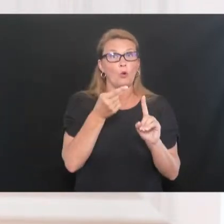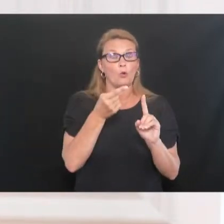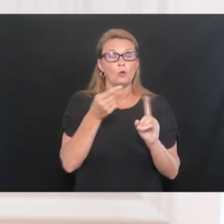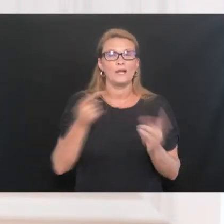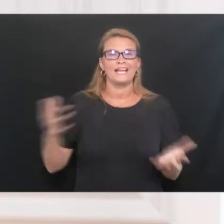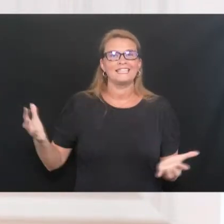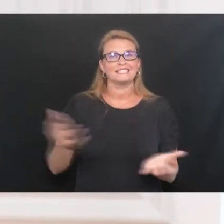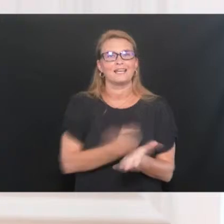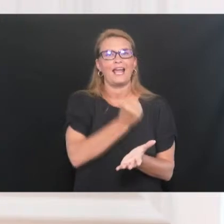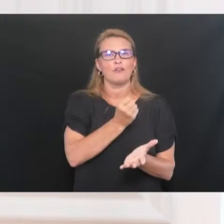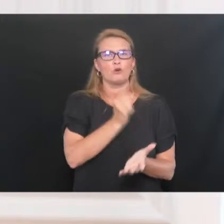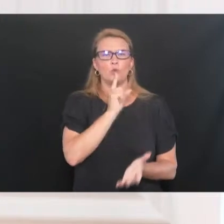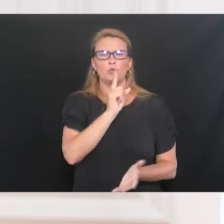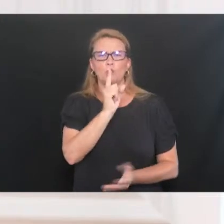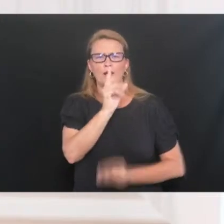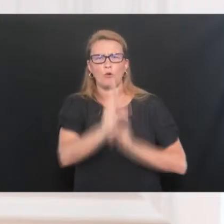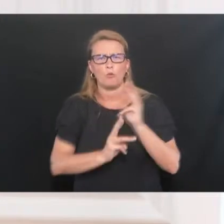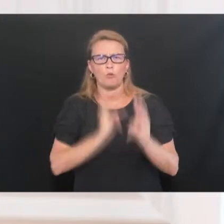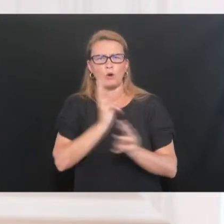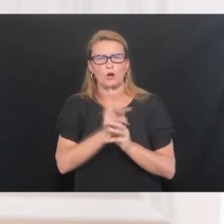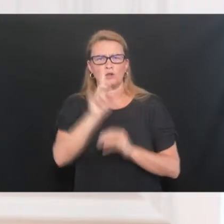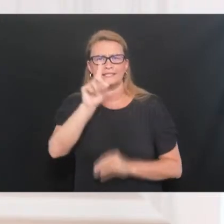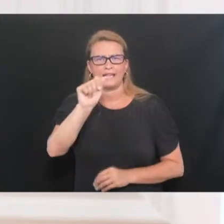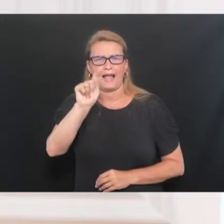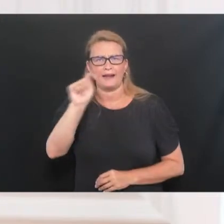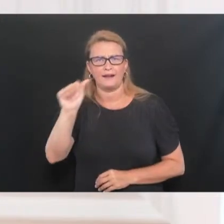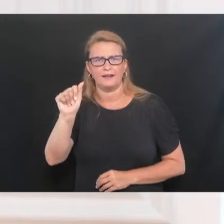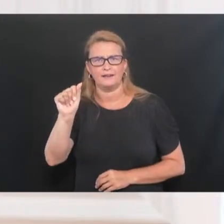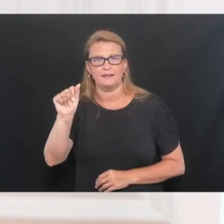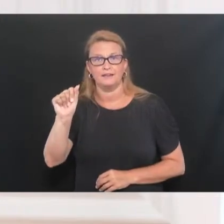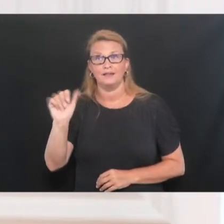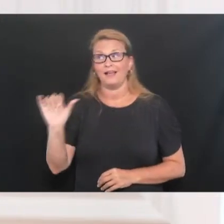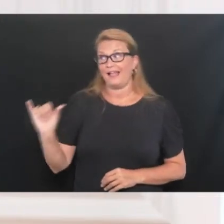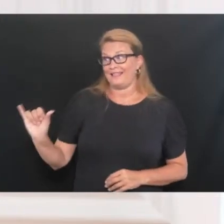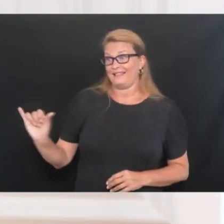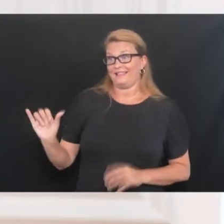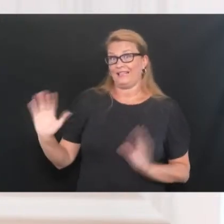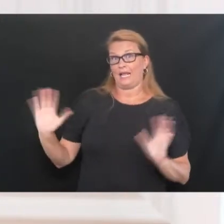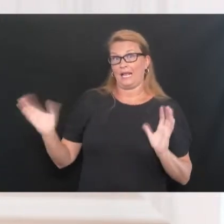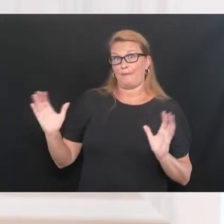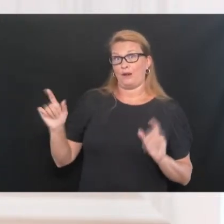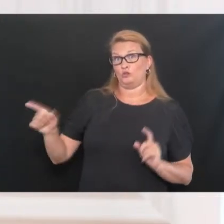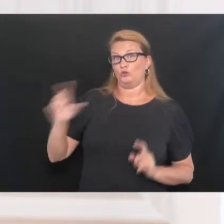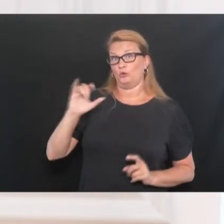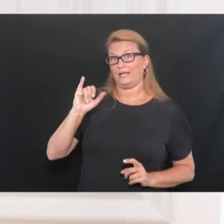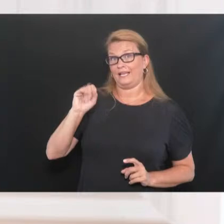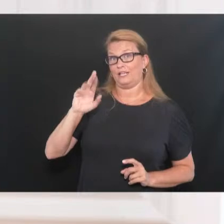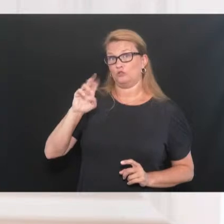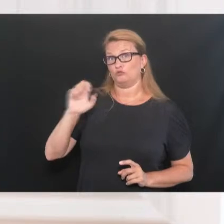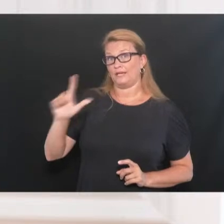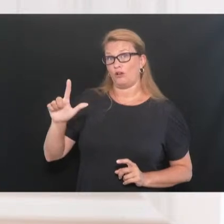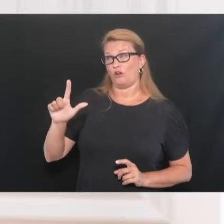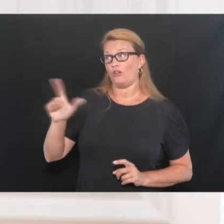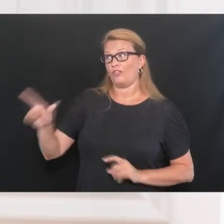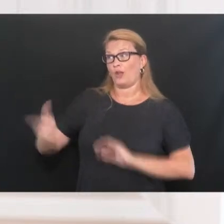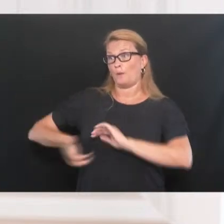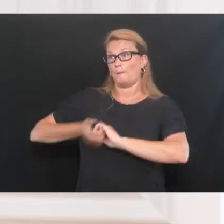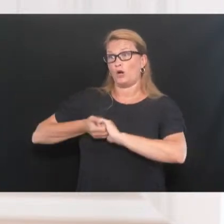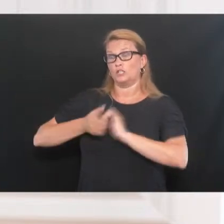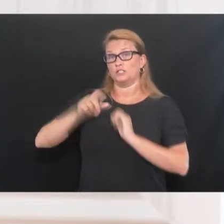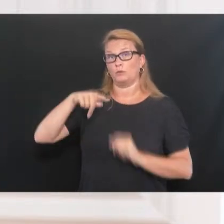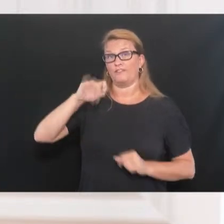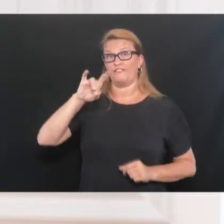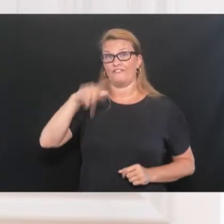real-world data in the United States, just like Israel has done as part of their partnership with Pfizer, and